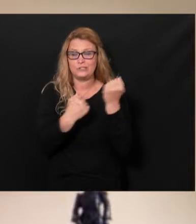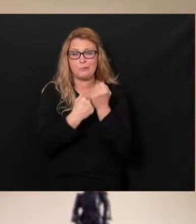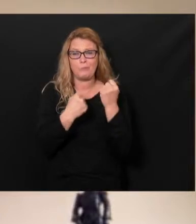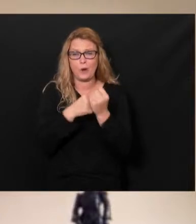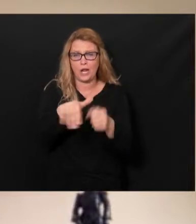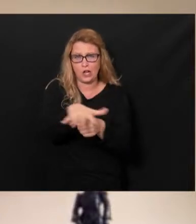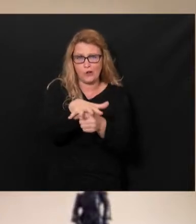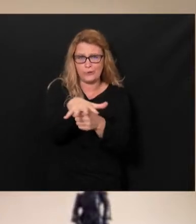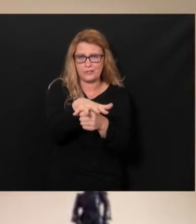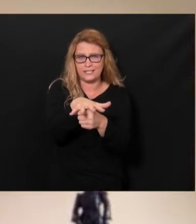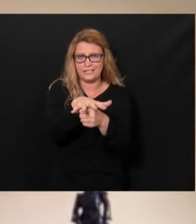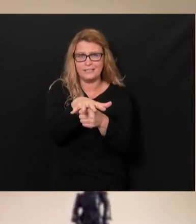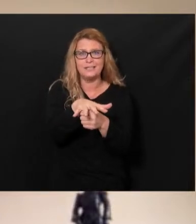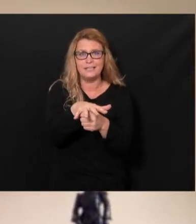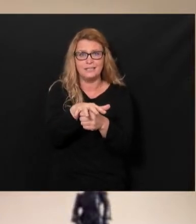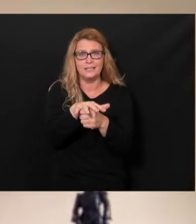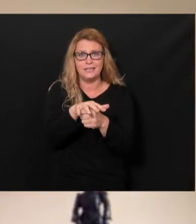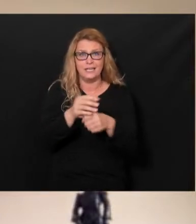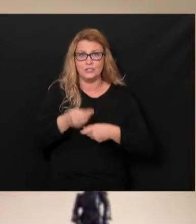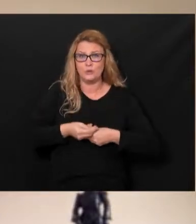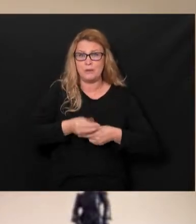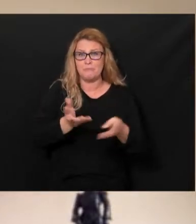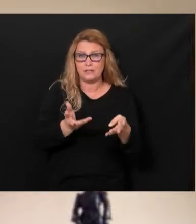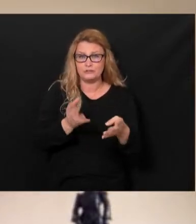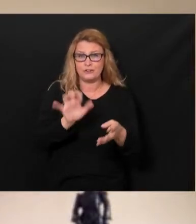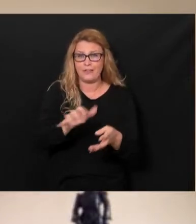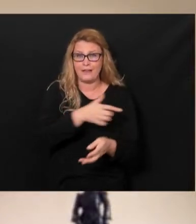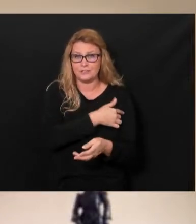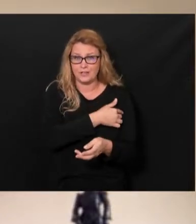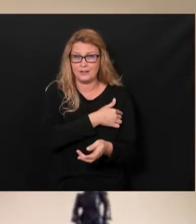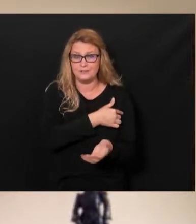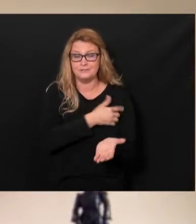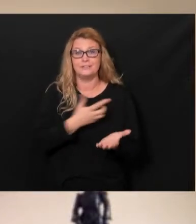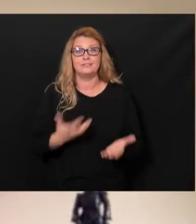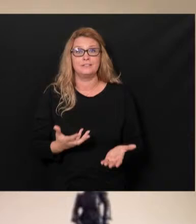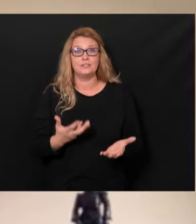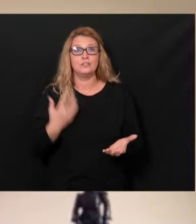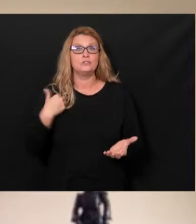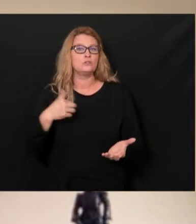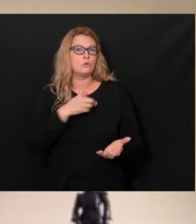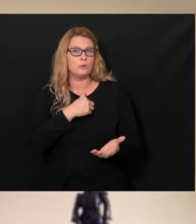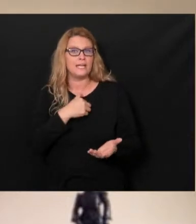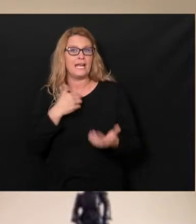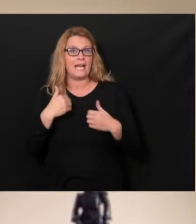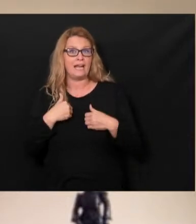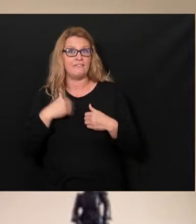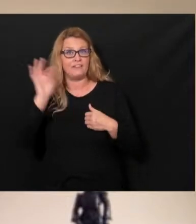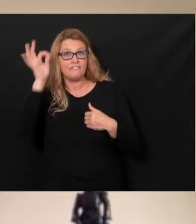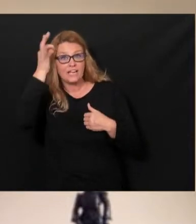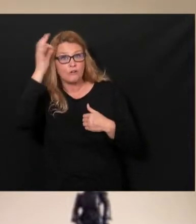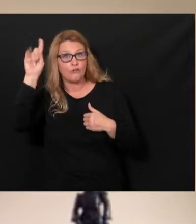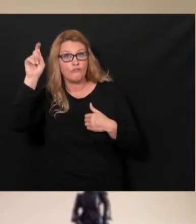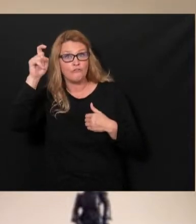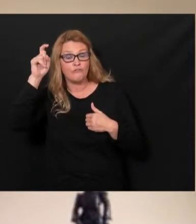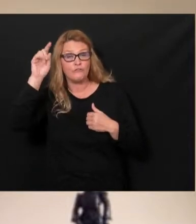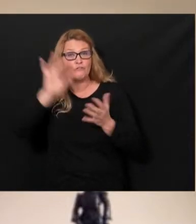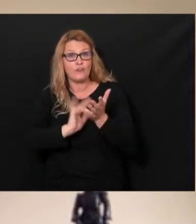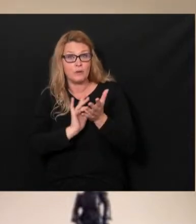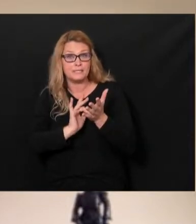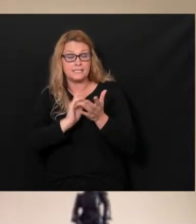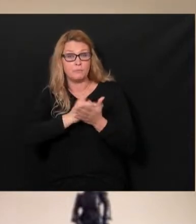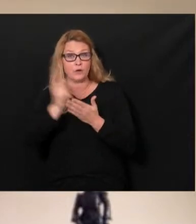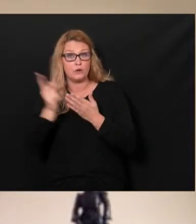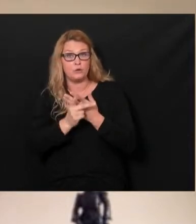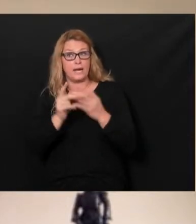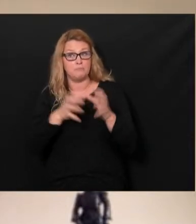get the shots in the arms. And we also now, with the federal pharmacy program and it continuing to expand,